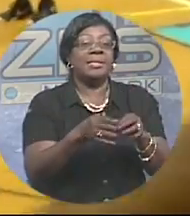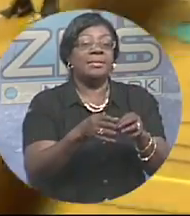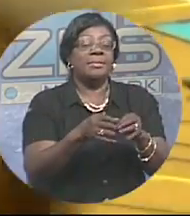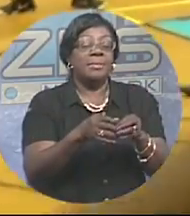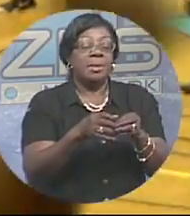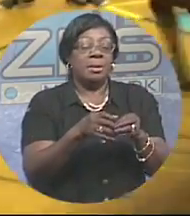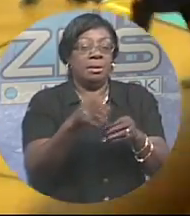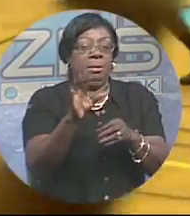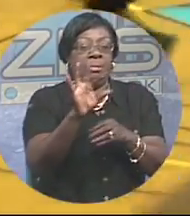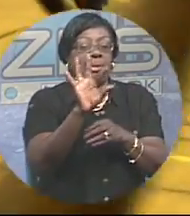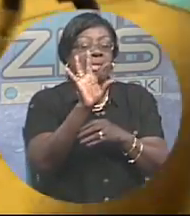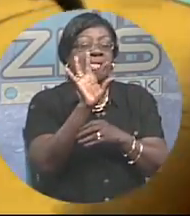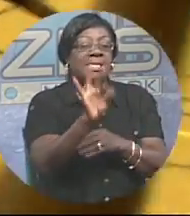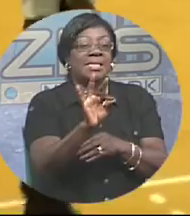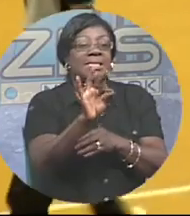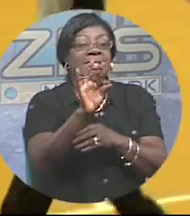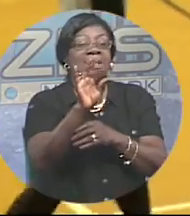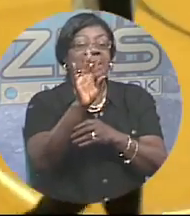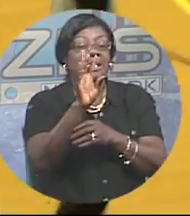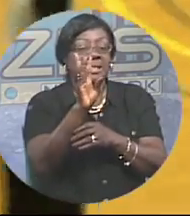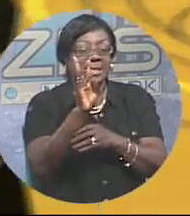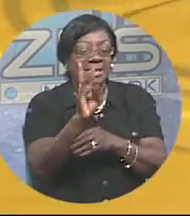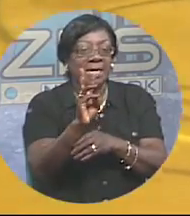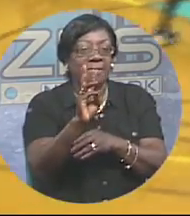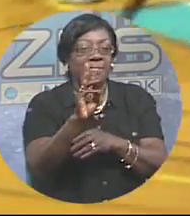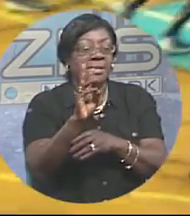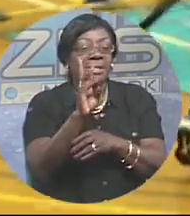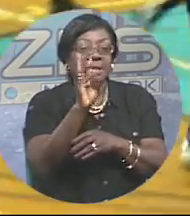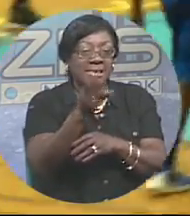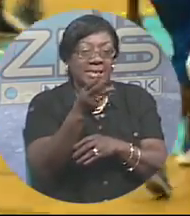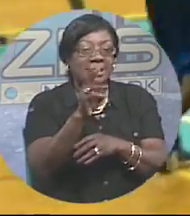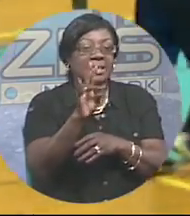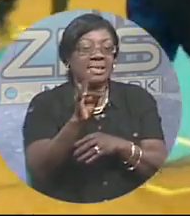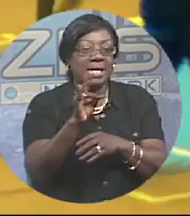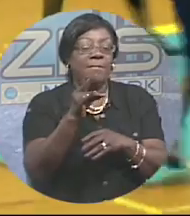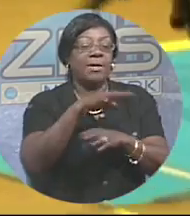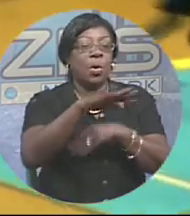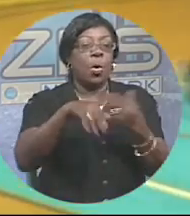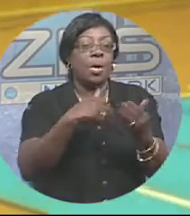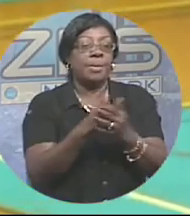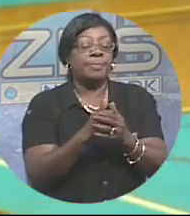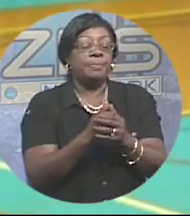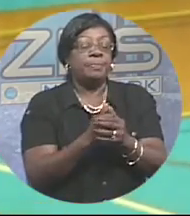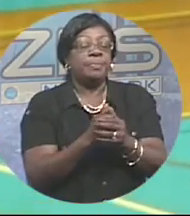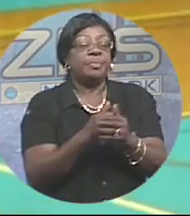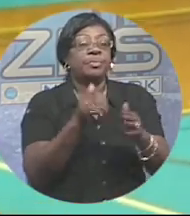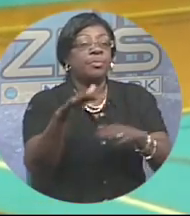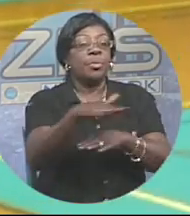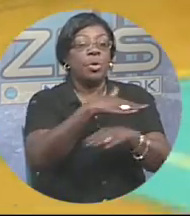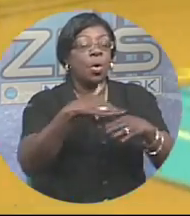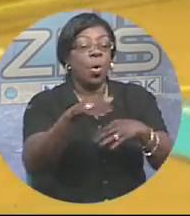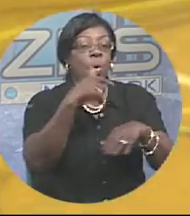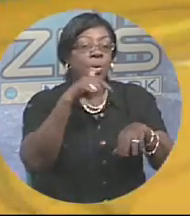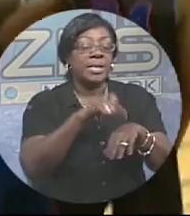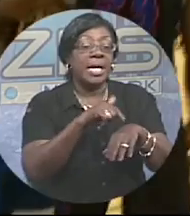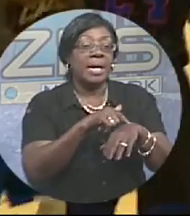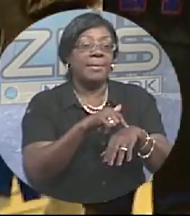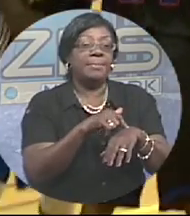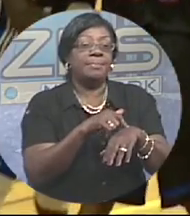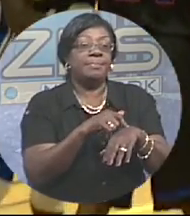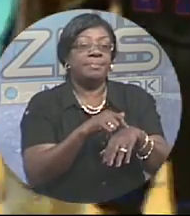regulation, 67-all. First overtime, score still knotted up at 75